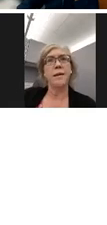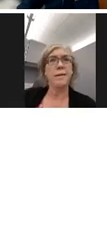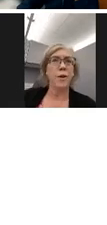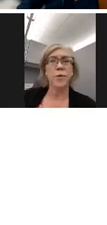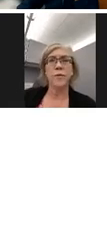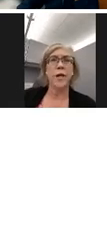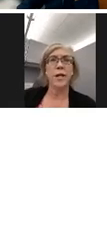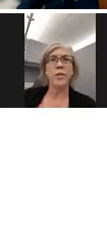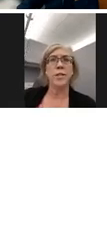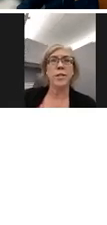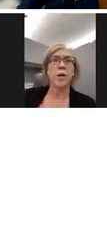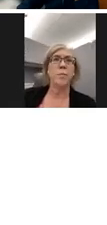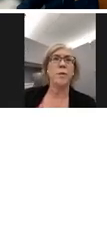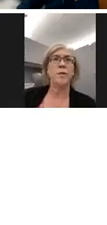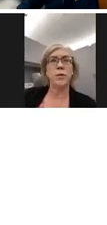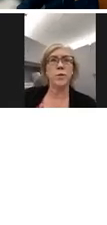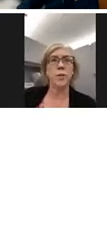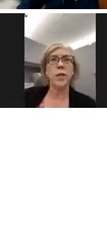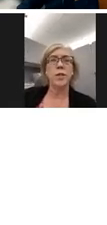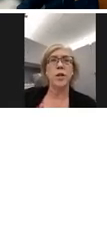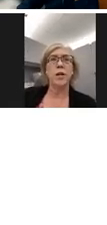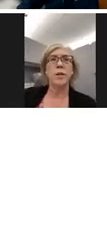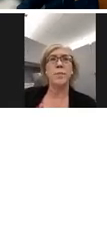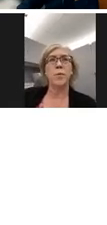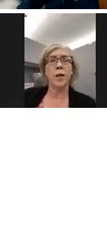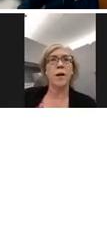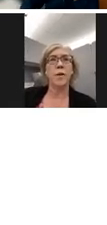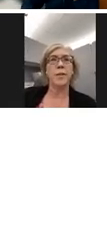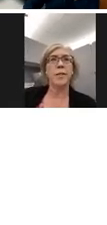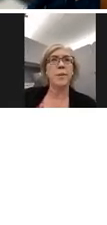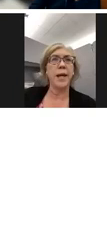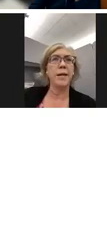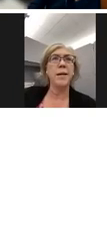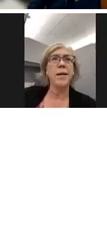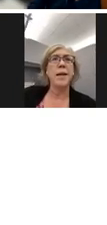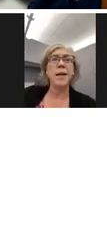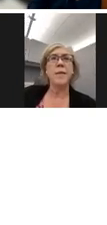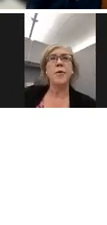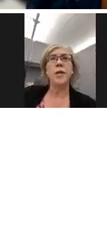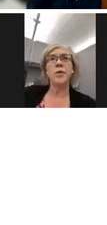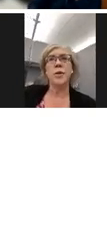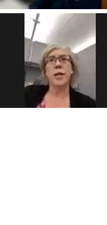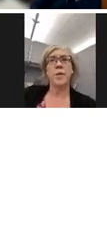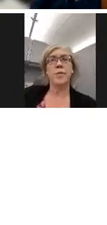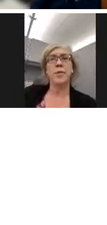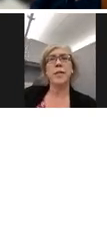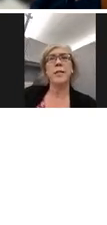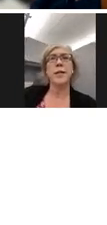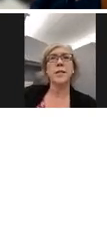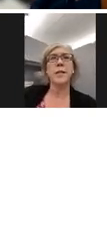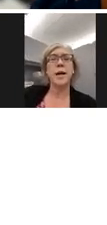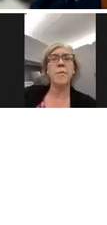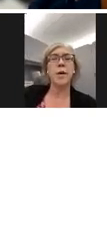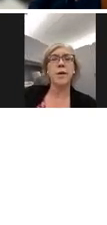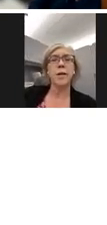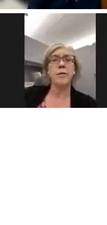SBA, you know, different agencies that help individuals start up working on their business plan. And then vocational training opportunities,